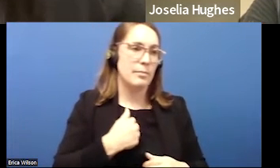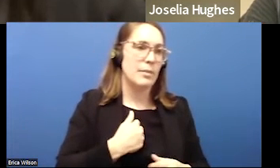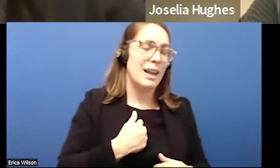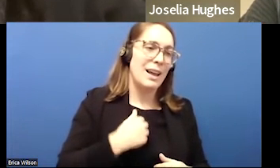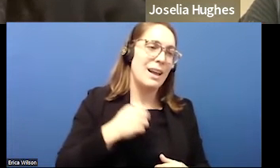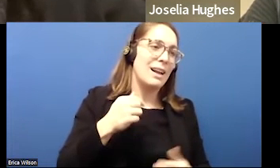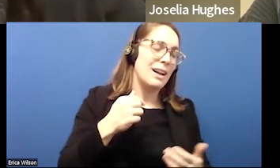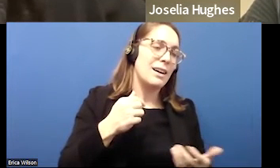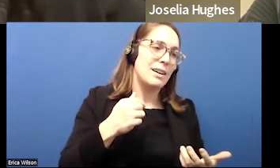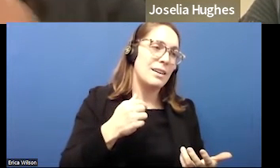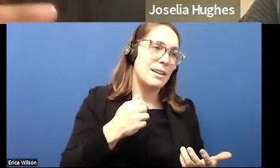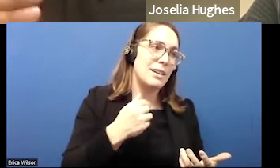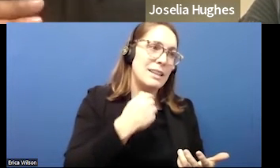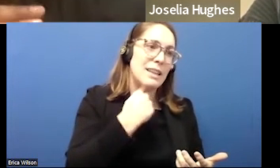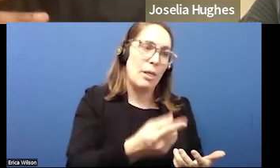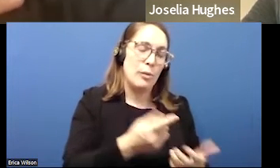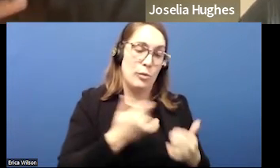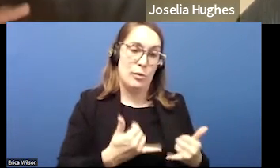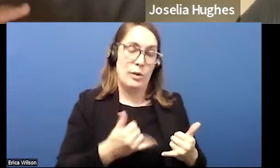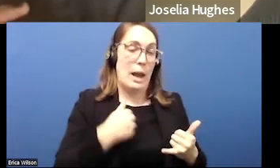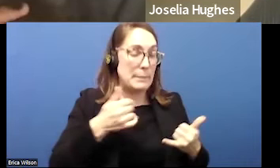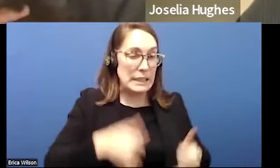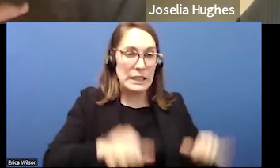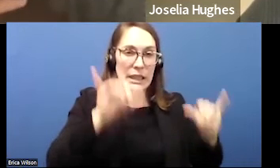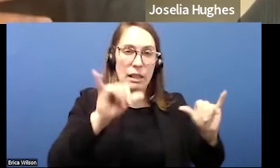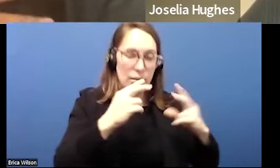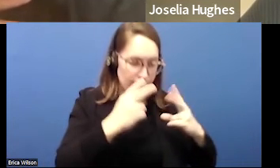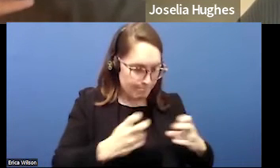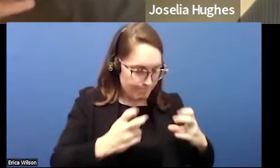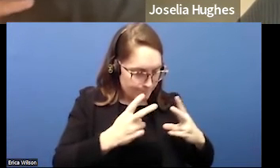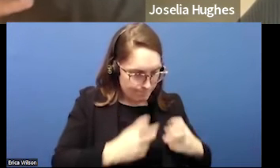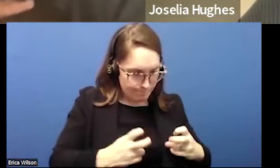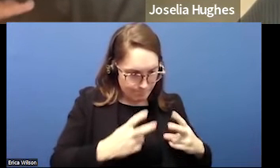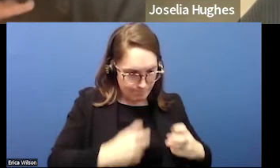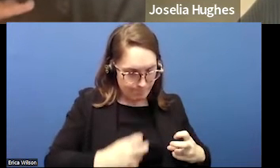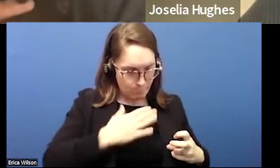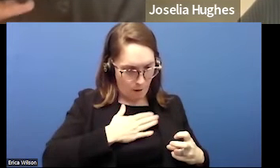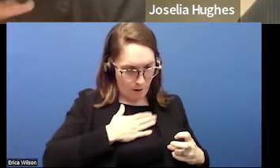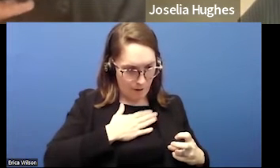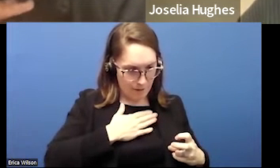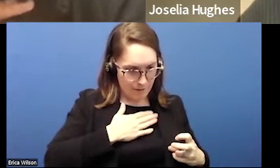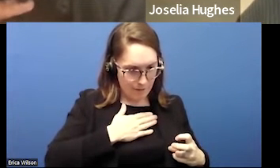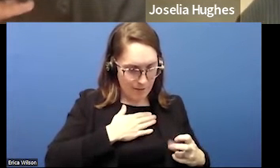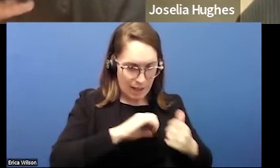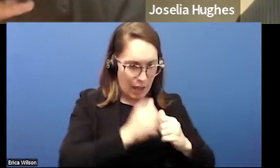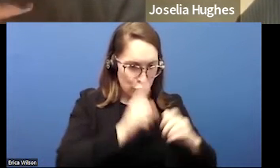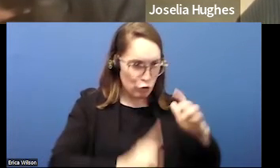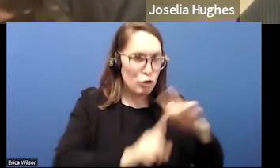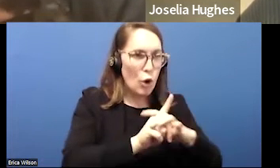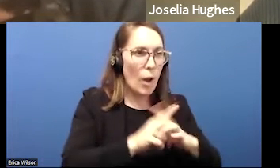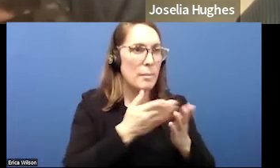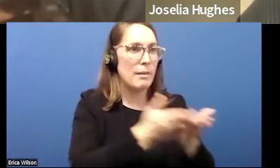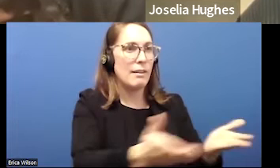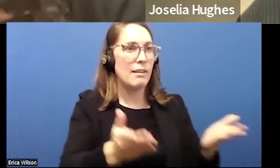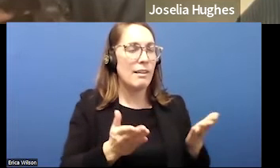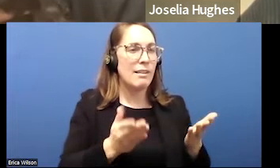and I say this as I continue to analyze the ways in which I am, that I can show